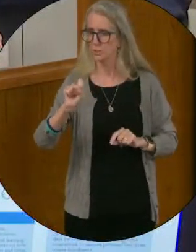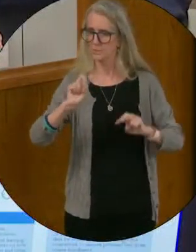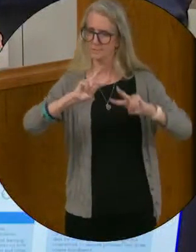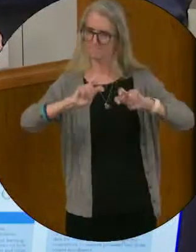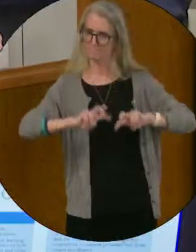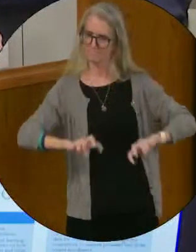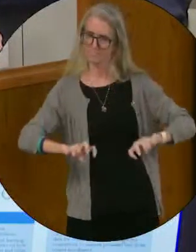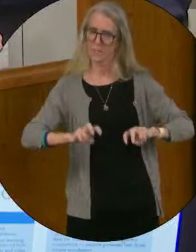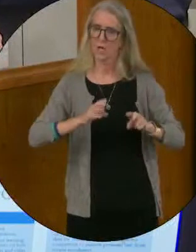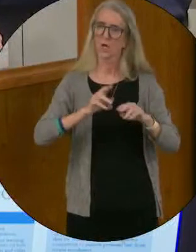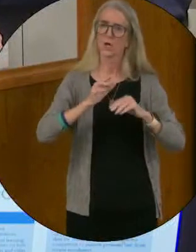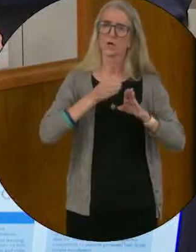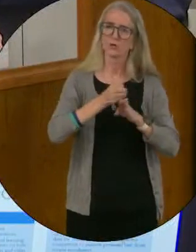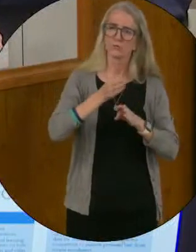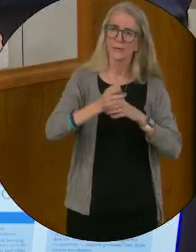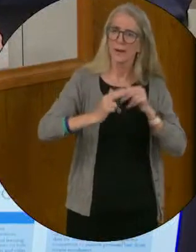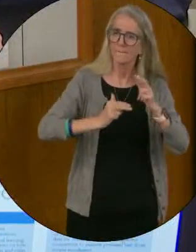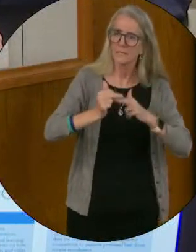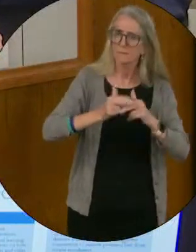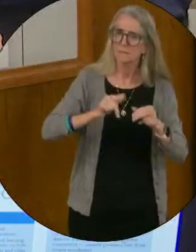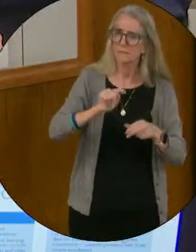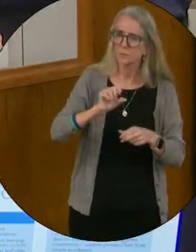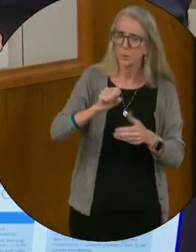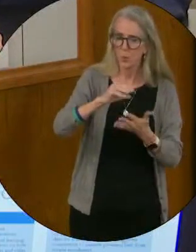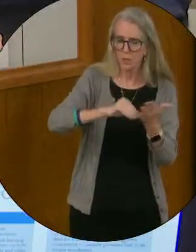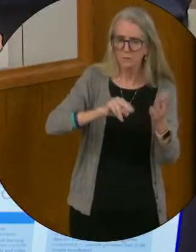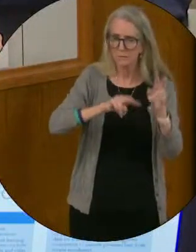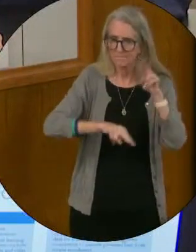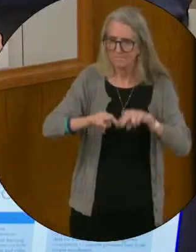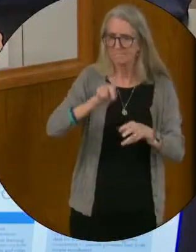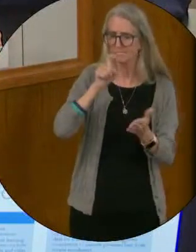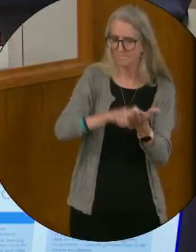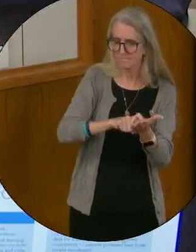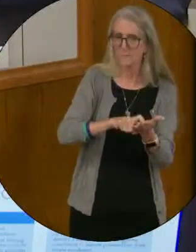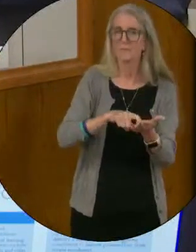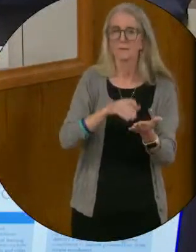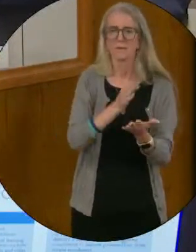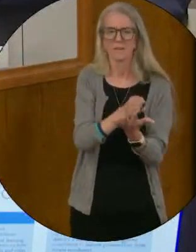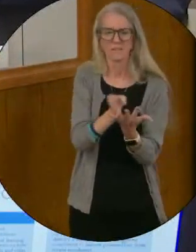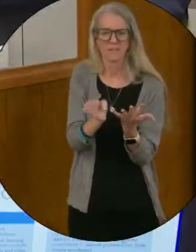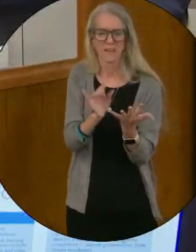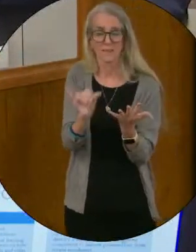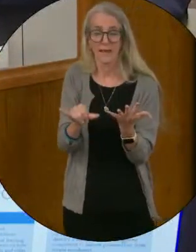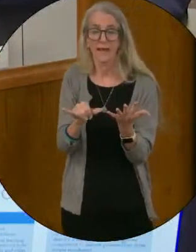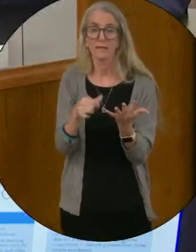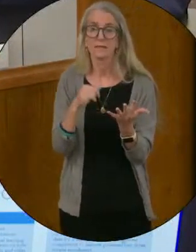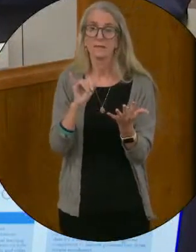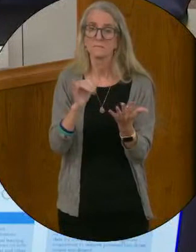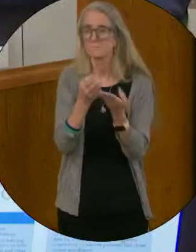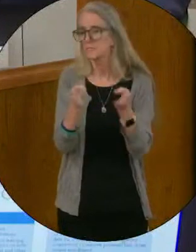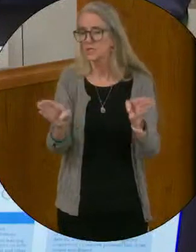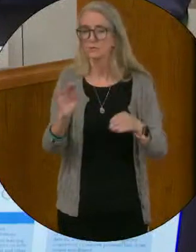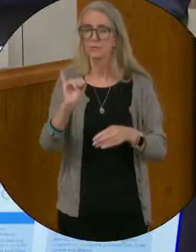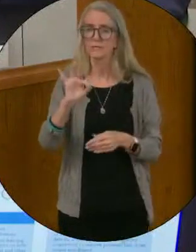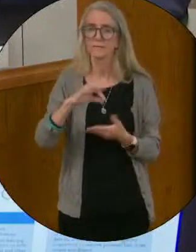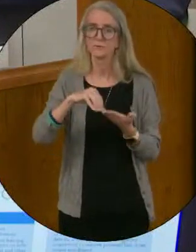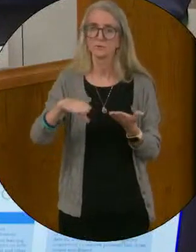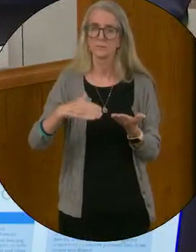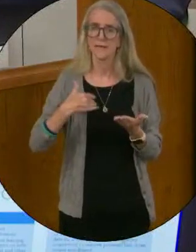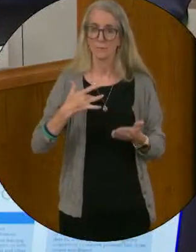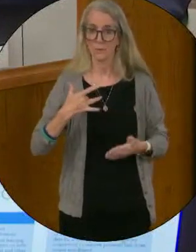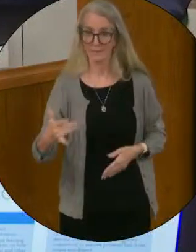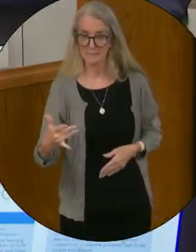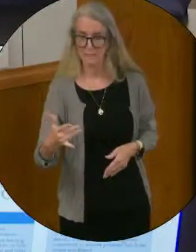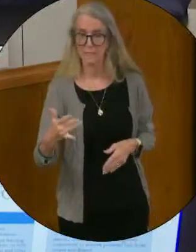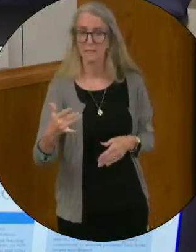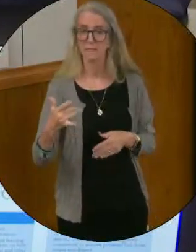career building tools and anything that we can do based upon that. But in general, for students, if they have a propensity